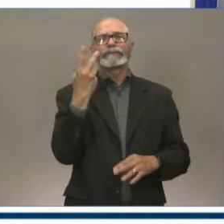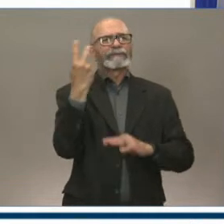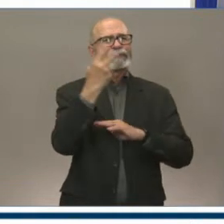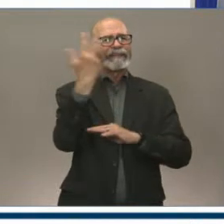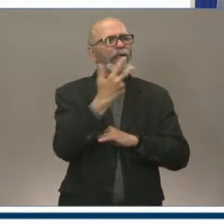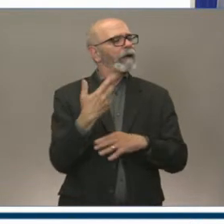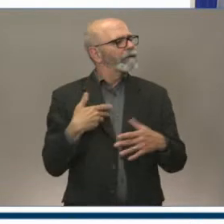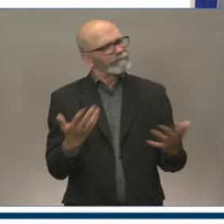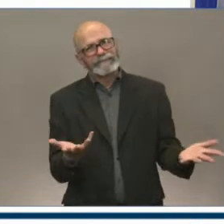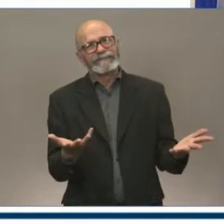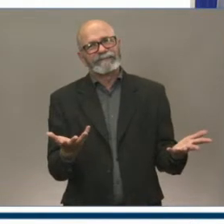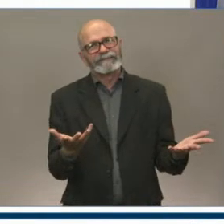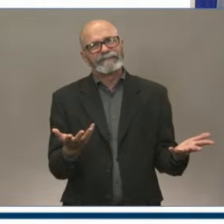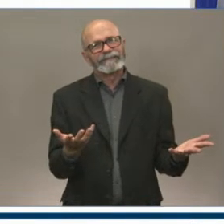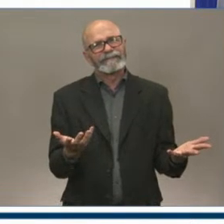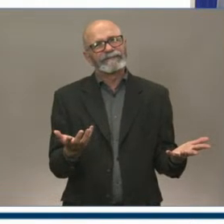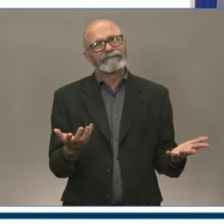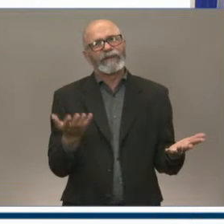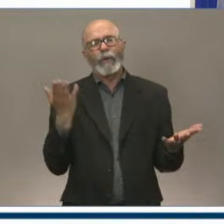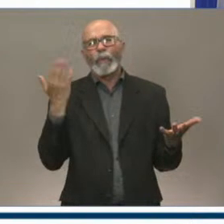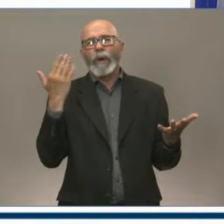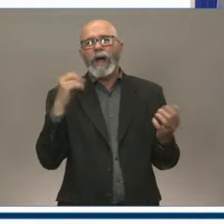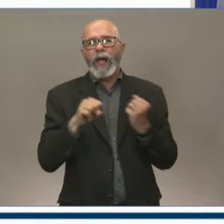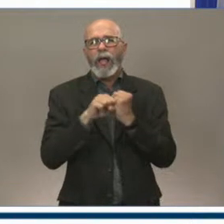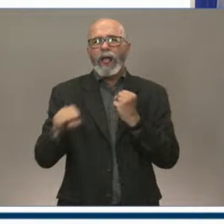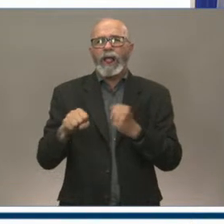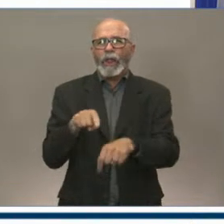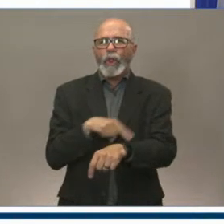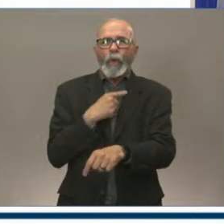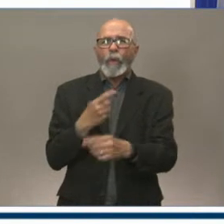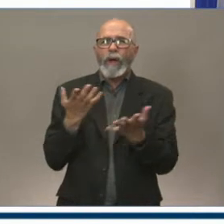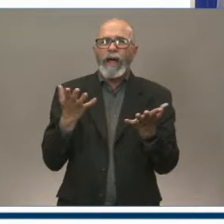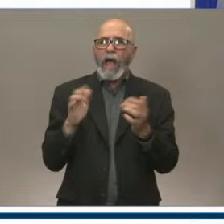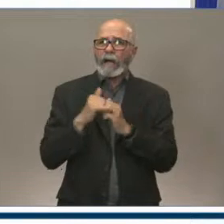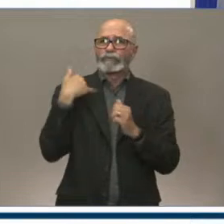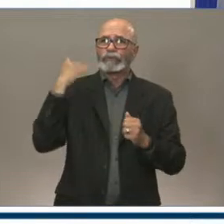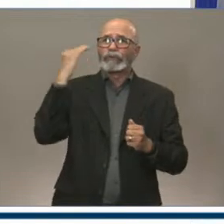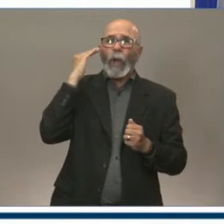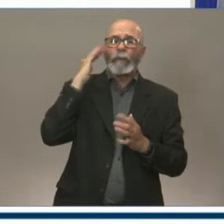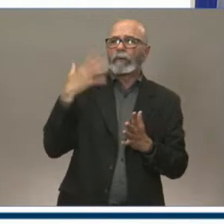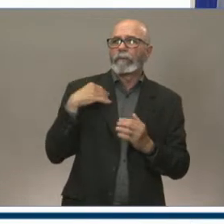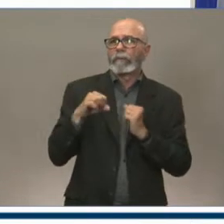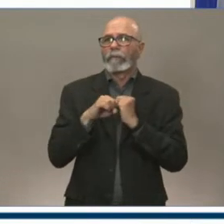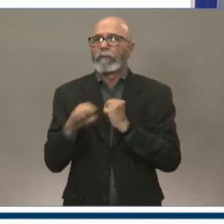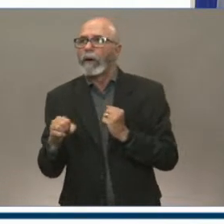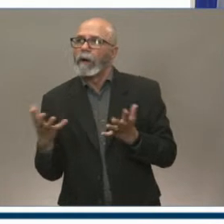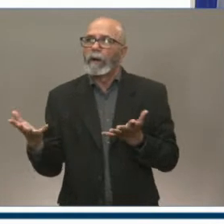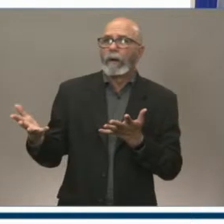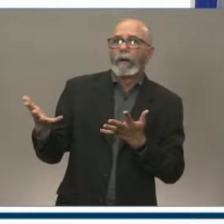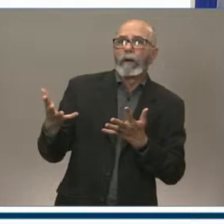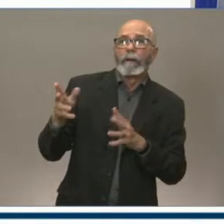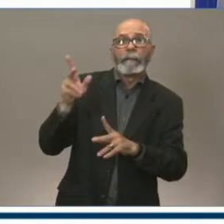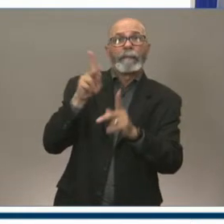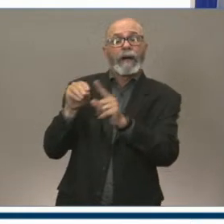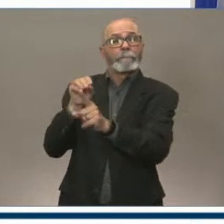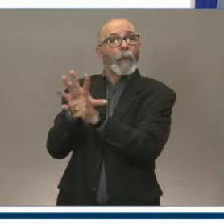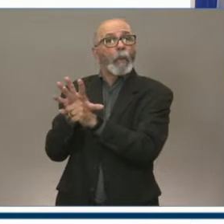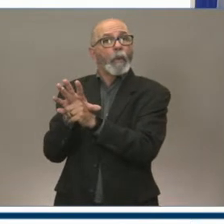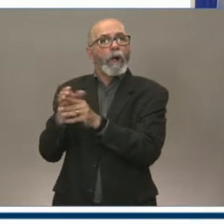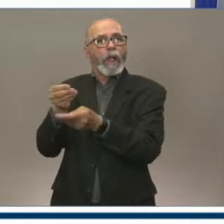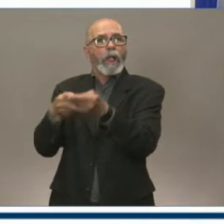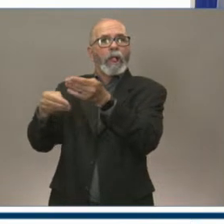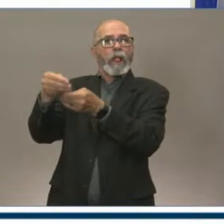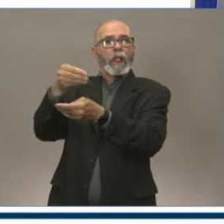can you give me an understanding of how long it can take to determine from a risk assessment perspective whether or not to issue a public notice and why that